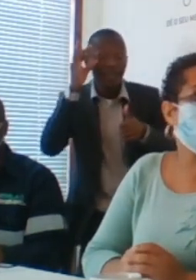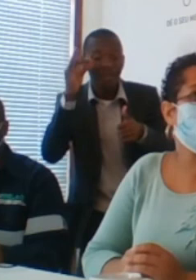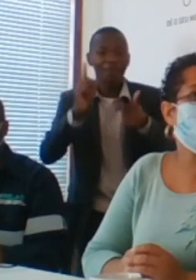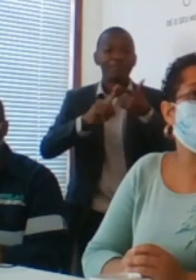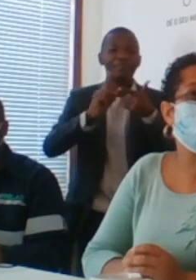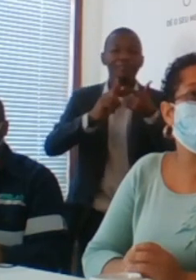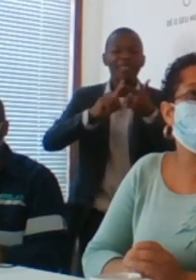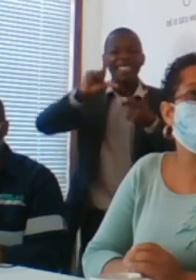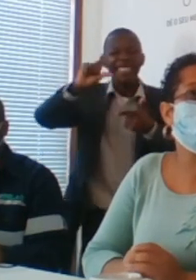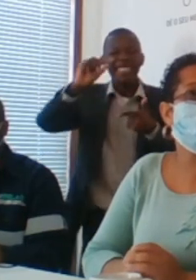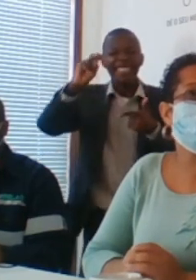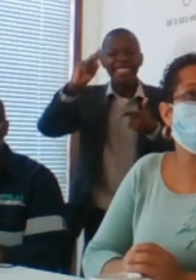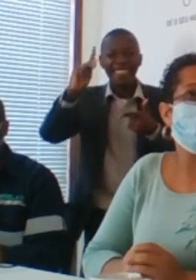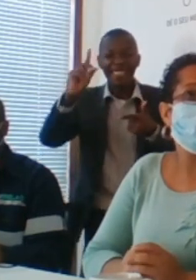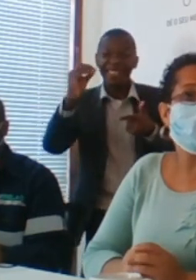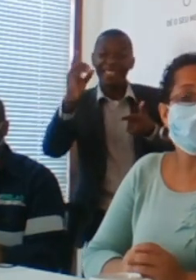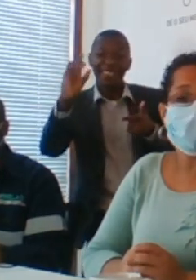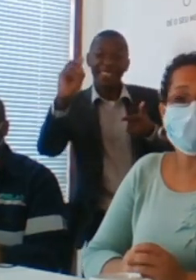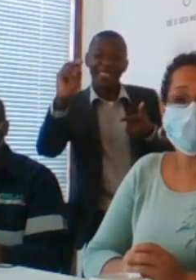Please still follow us